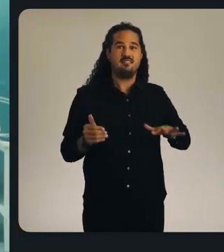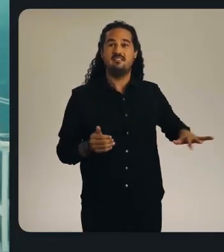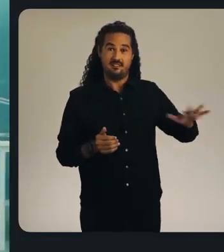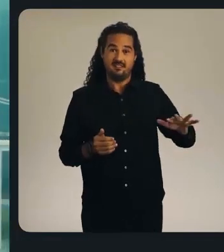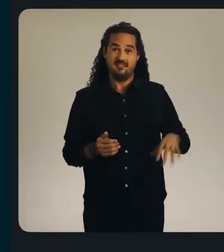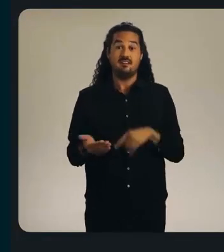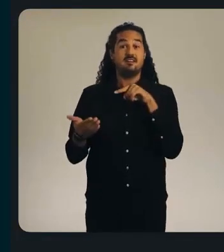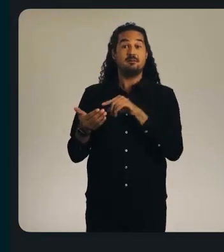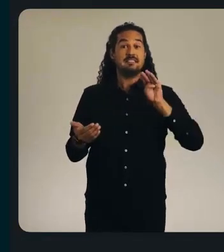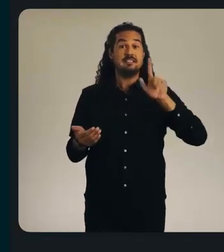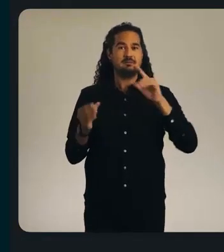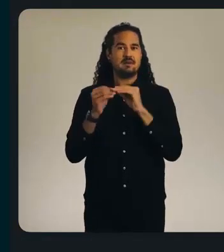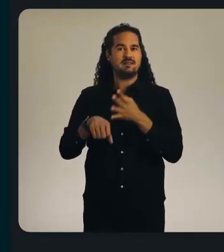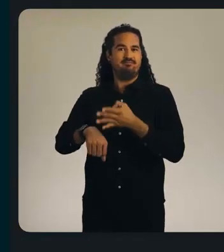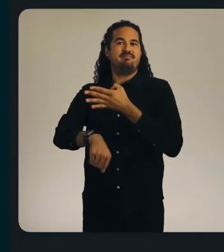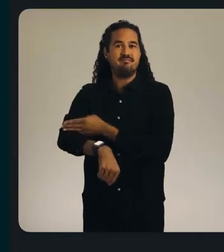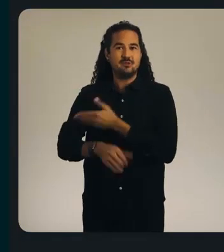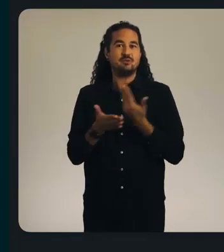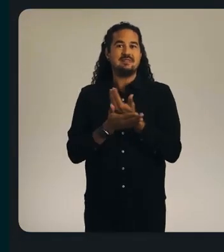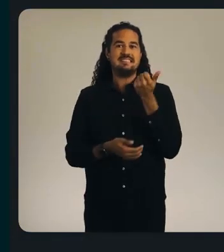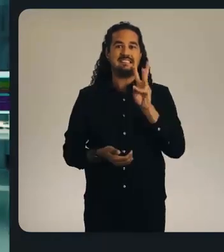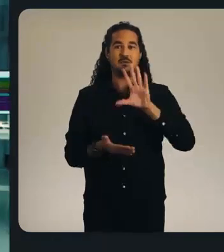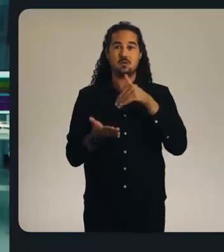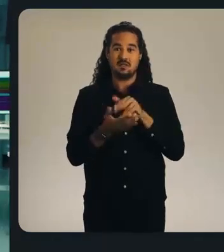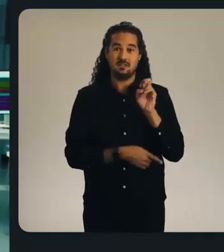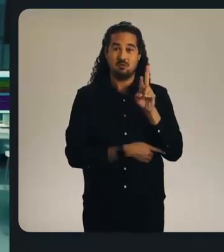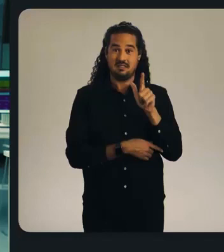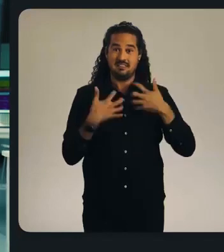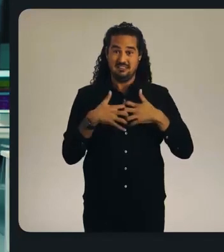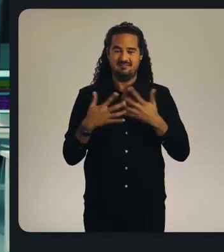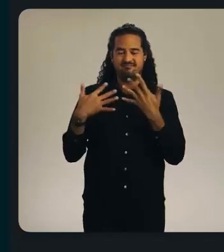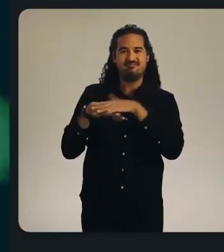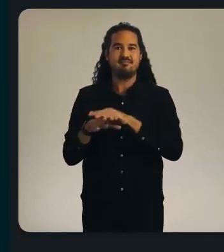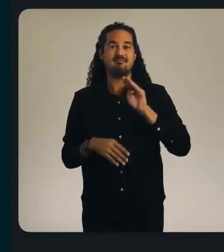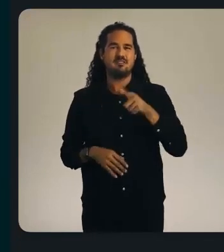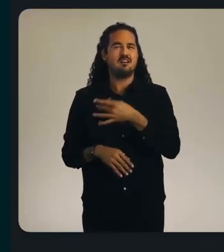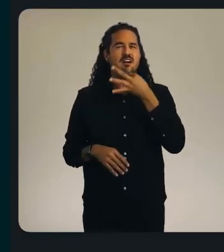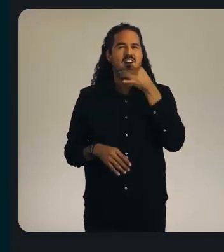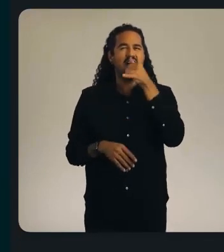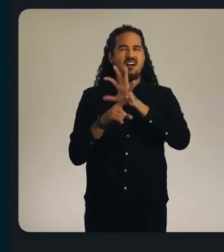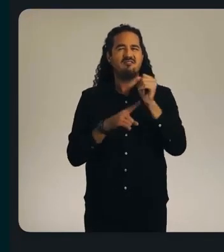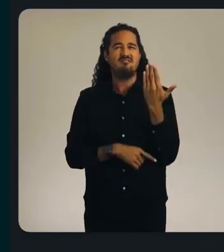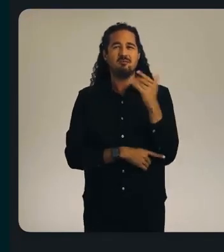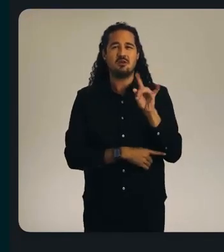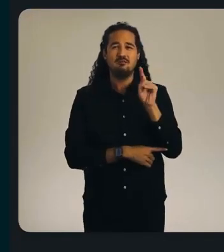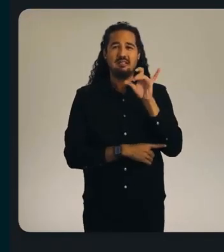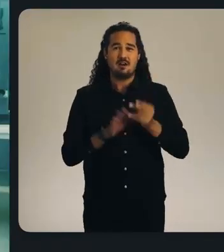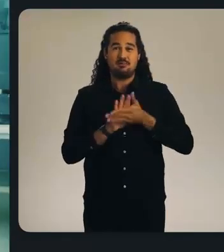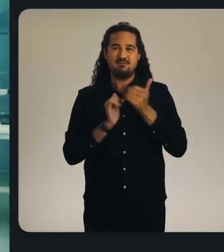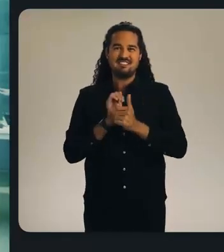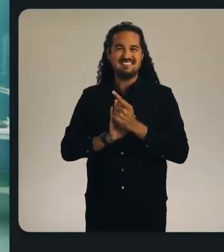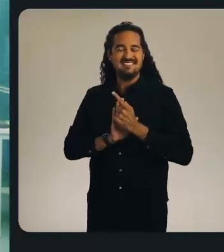machine learning with the new 16-core neural engine that is perfect for ML tasks. It's capable of an astounding 15.8 trillion operations per